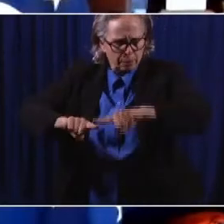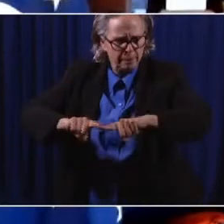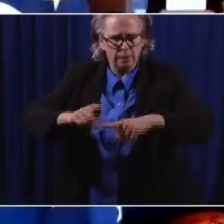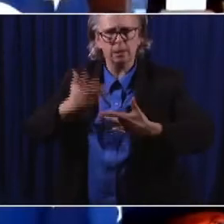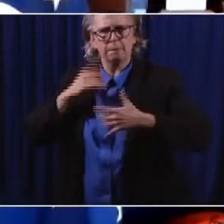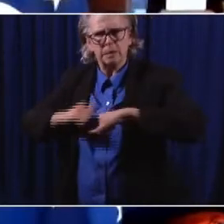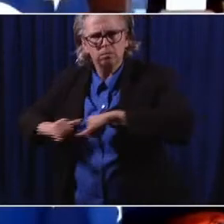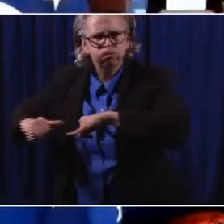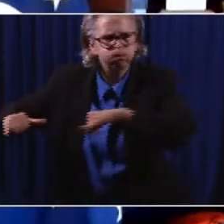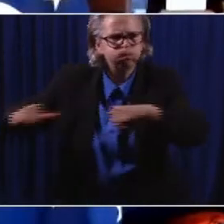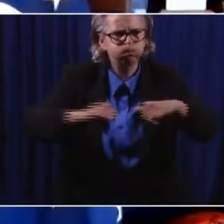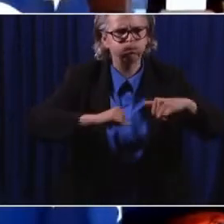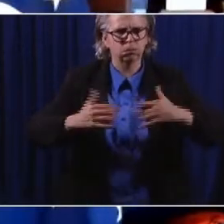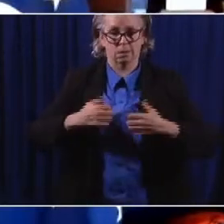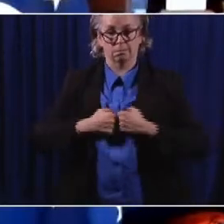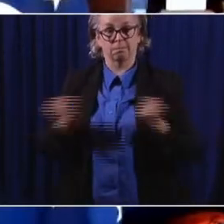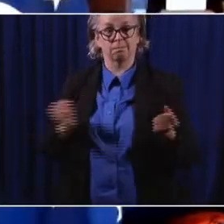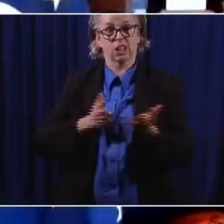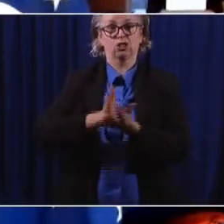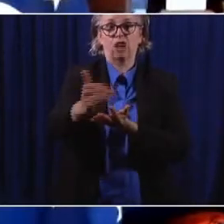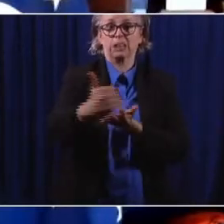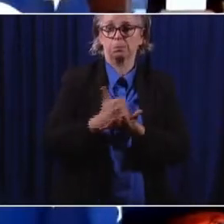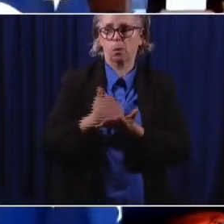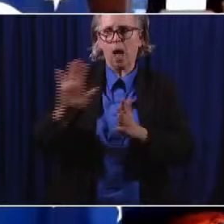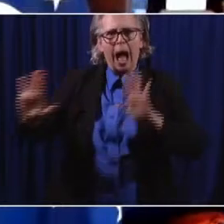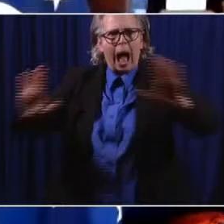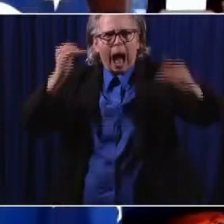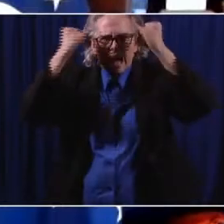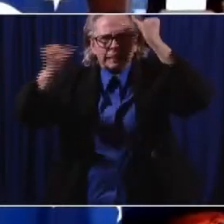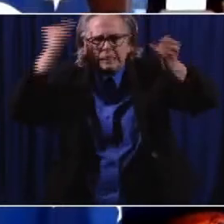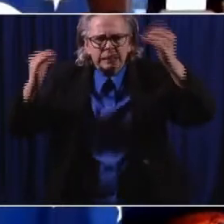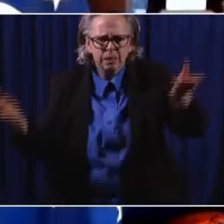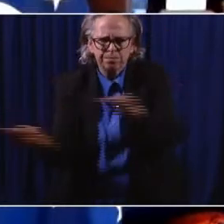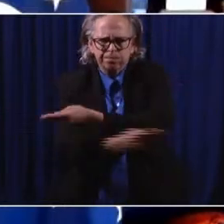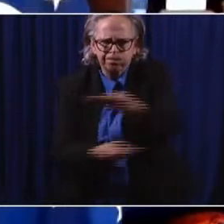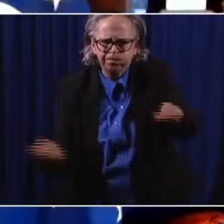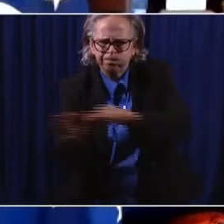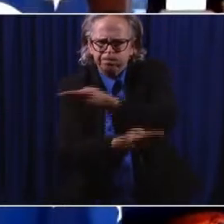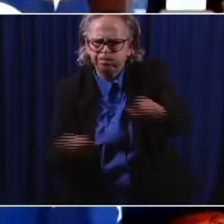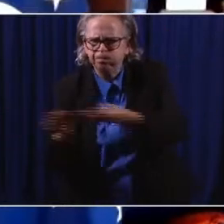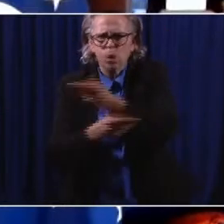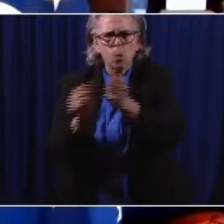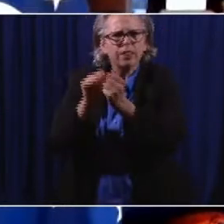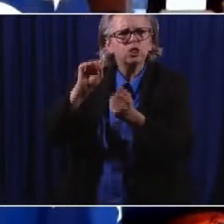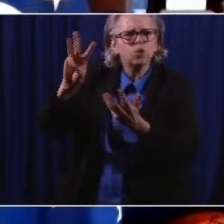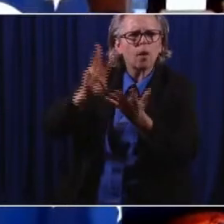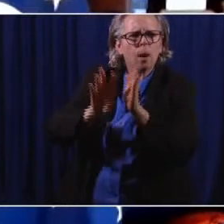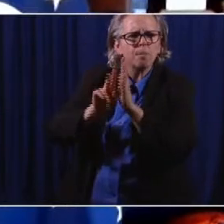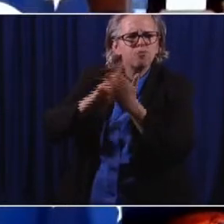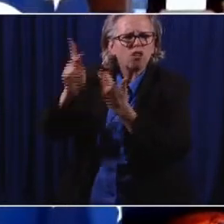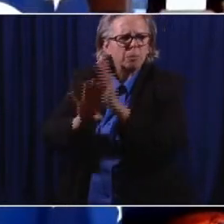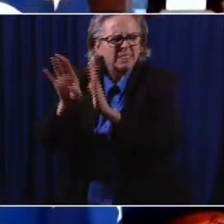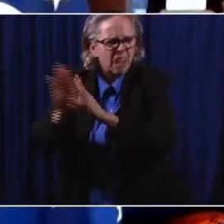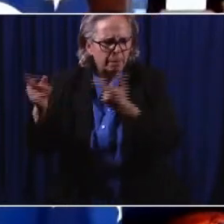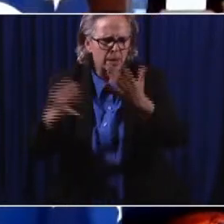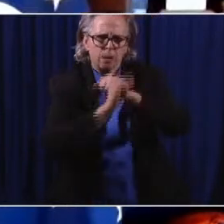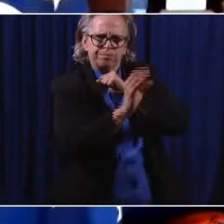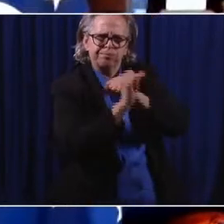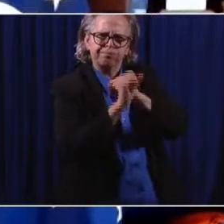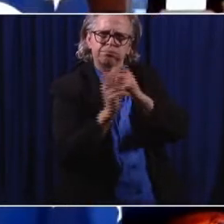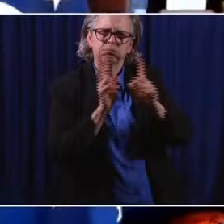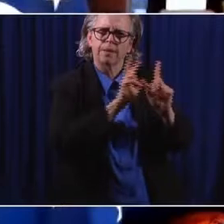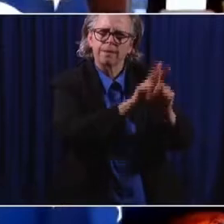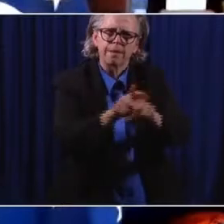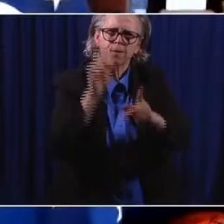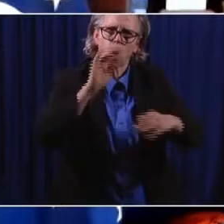intellectual property and moving it into the marketplace, into commercialization, and really to take these great innovations on our campuses and helping